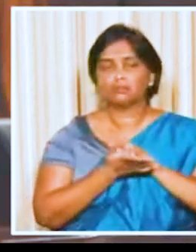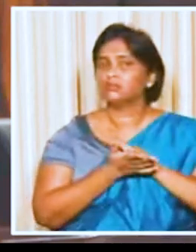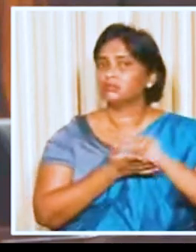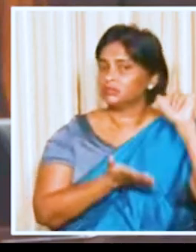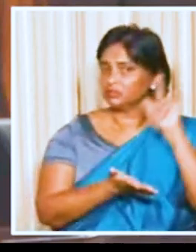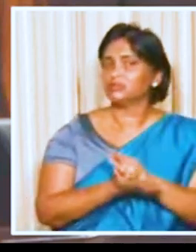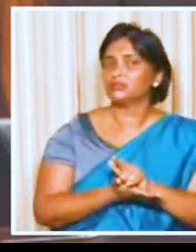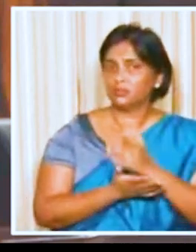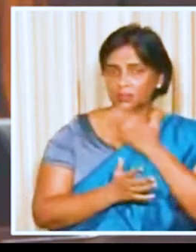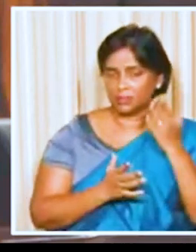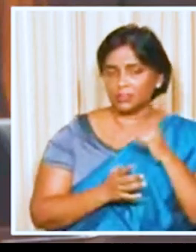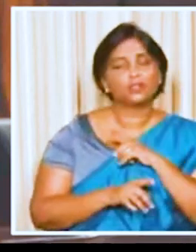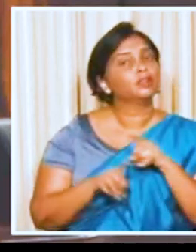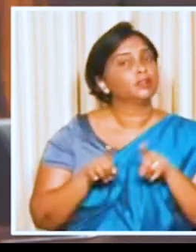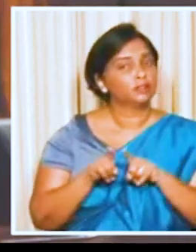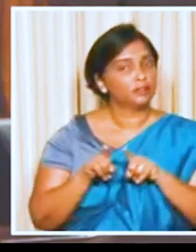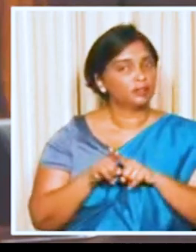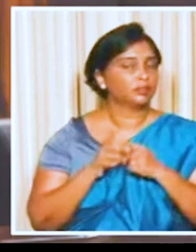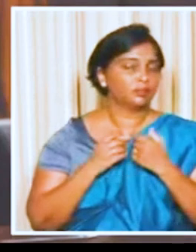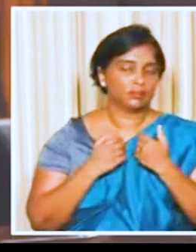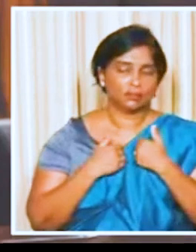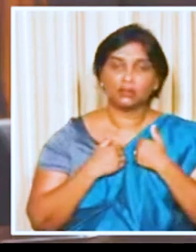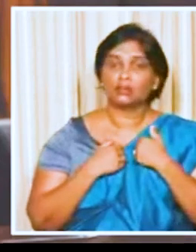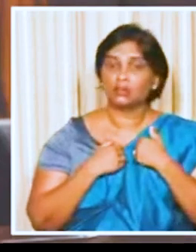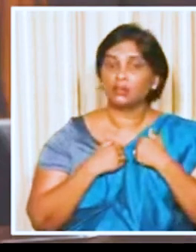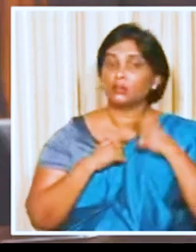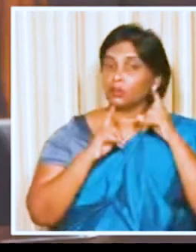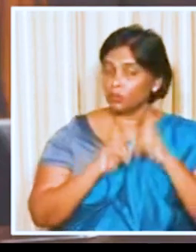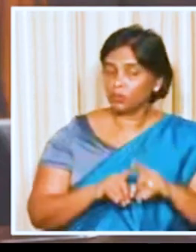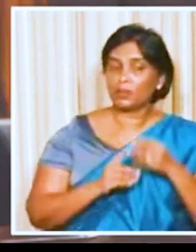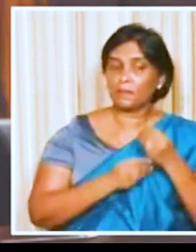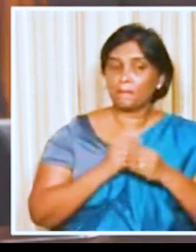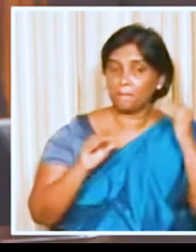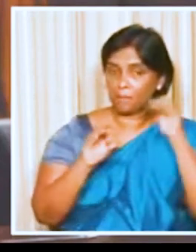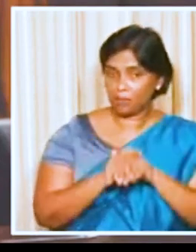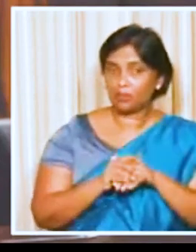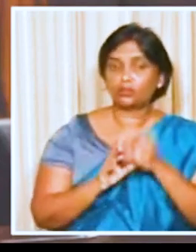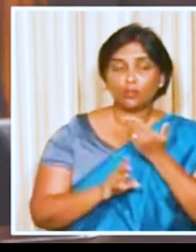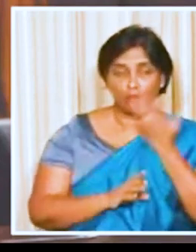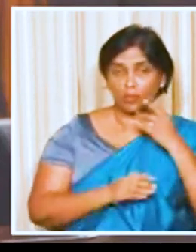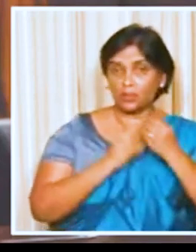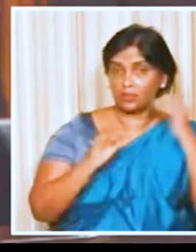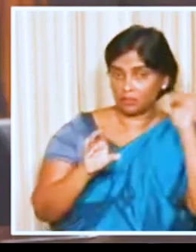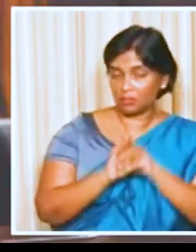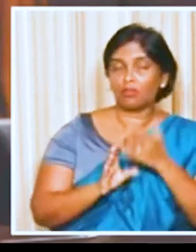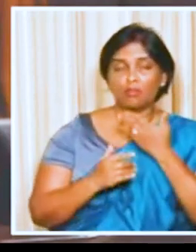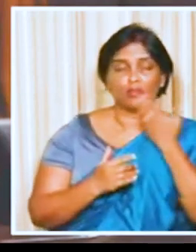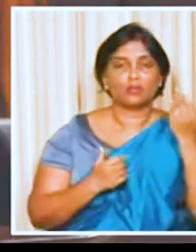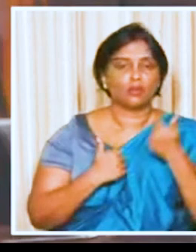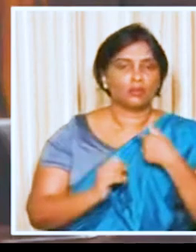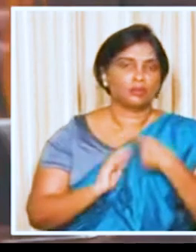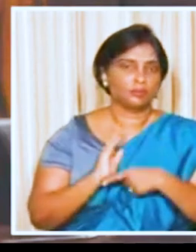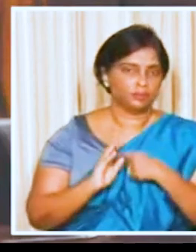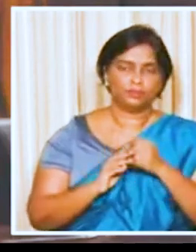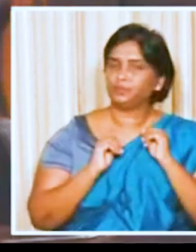small light aircrafts and at least ask them to come and invest in this. Honorable Member, you have one more minute. Thank you. We should ask them to come and invest in this country, because we